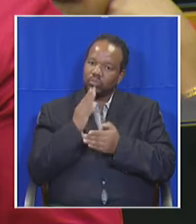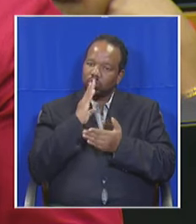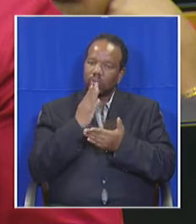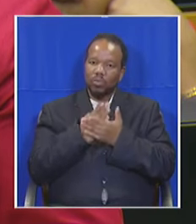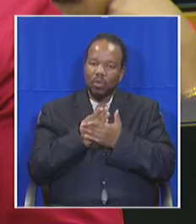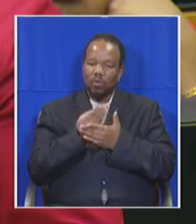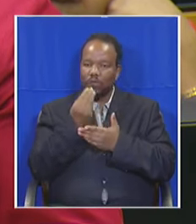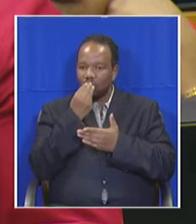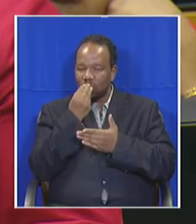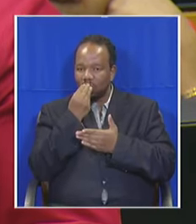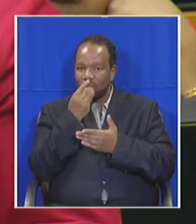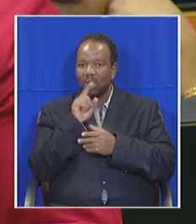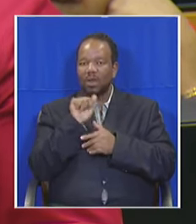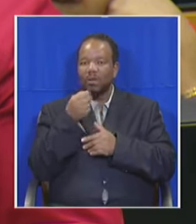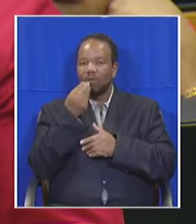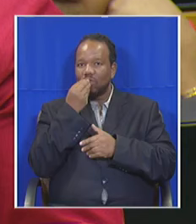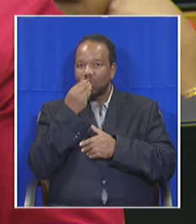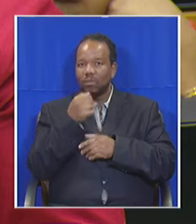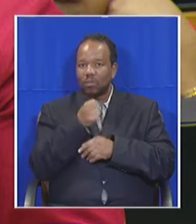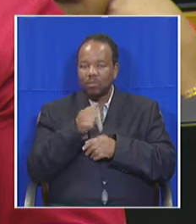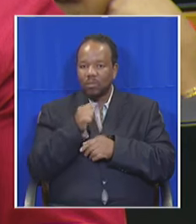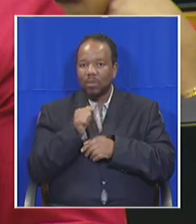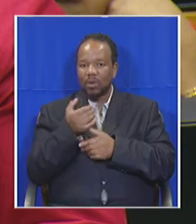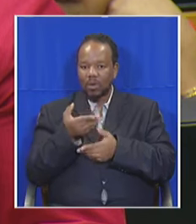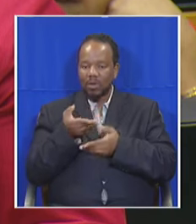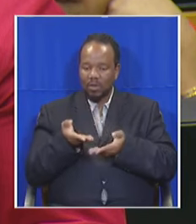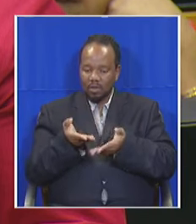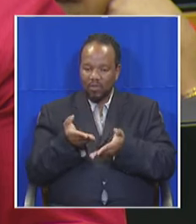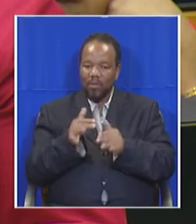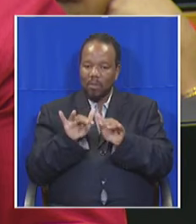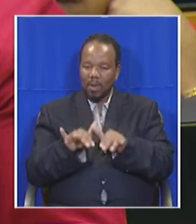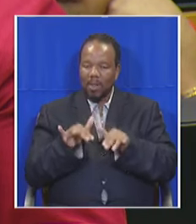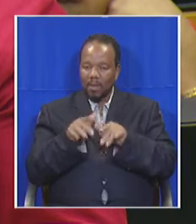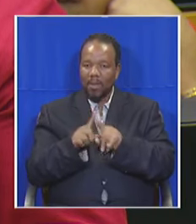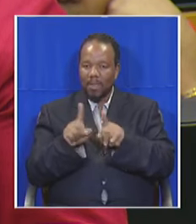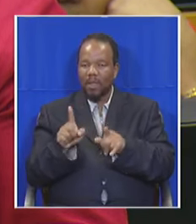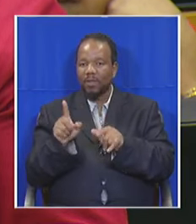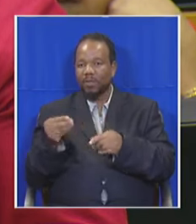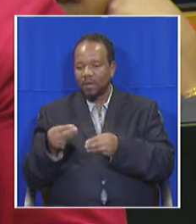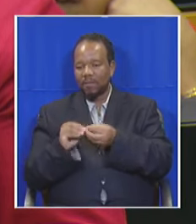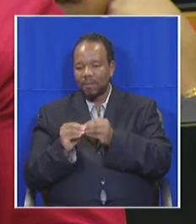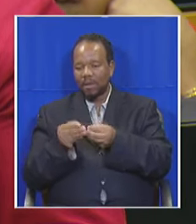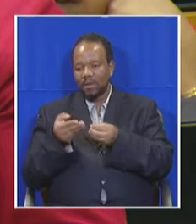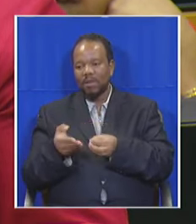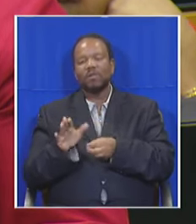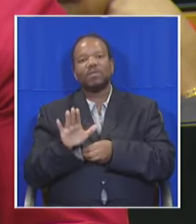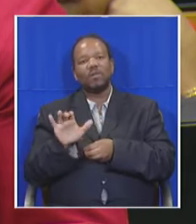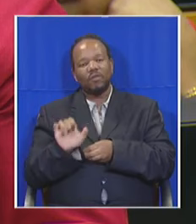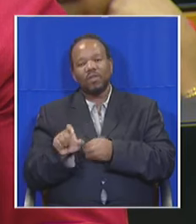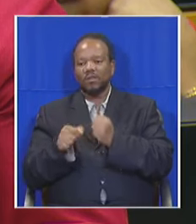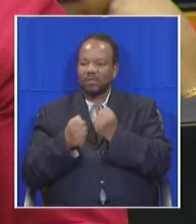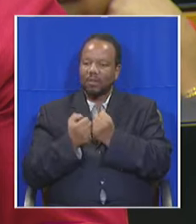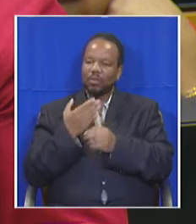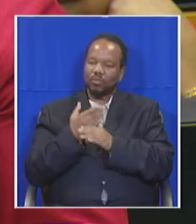and supplied by Parliament is produced in South African and support South African jobs and families. Set